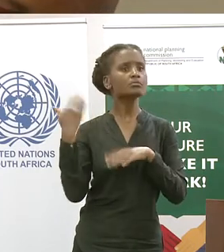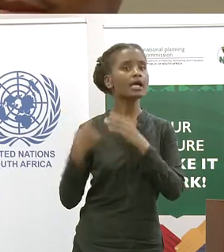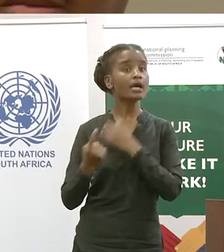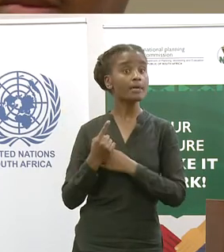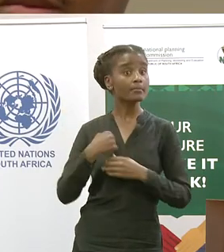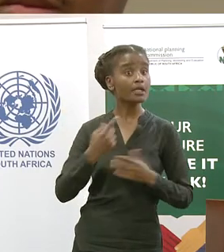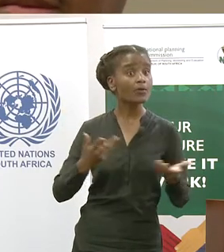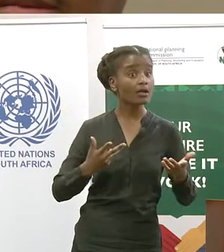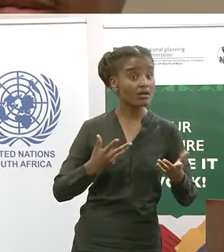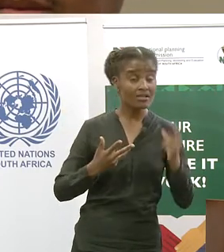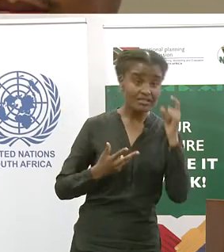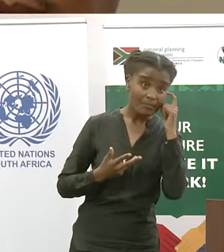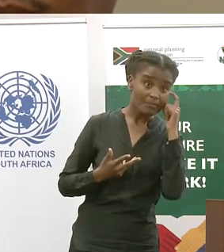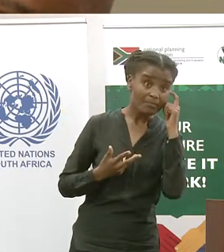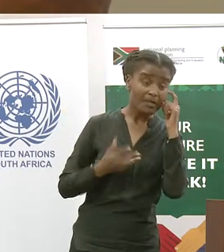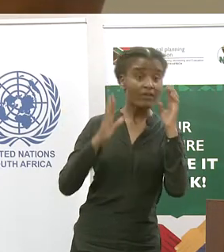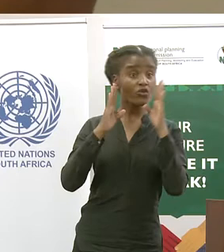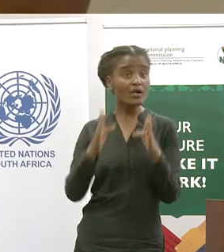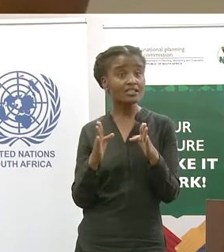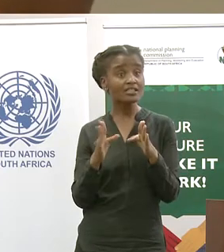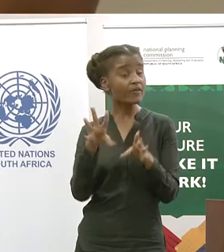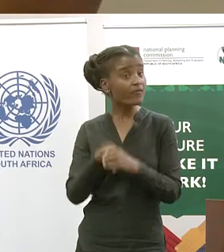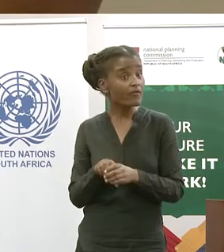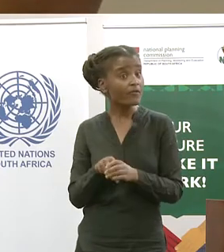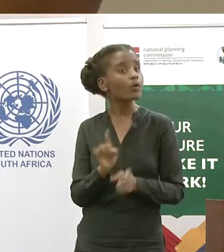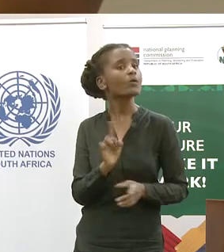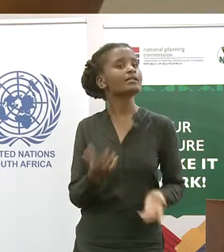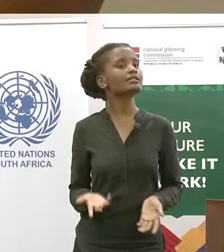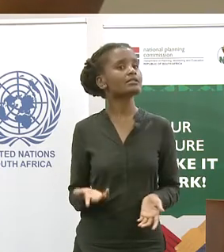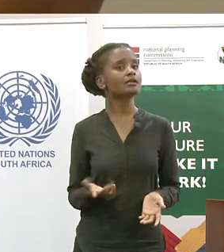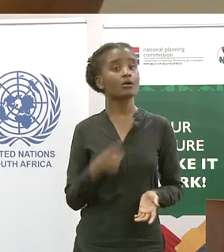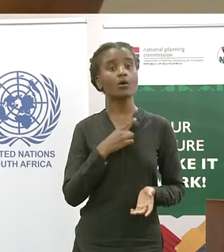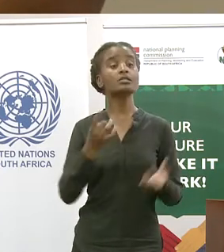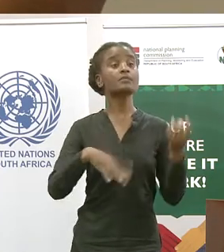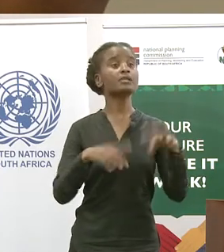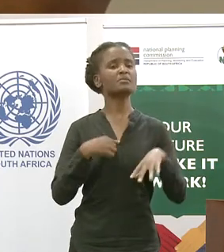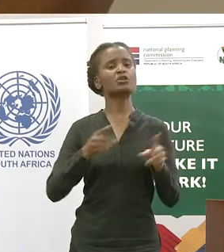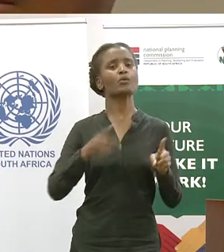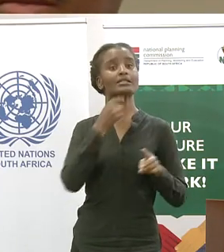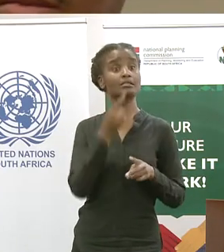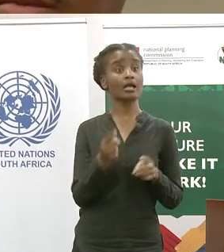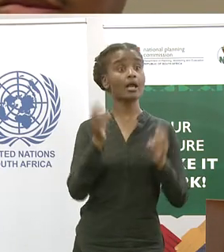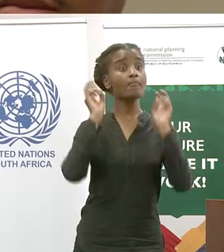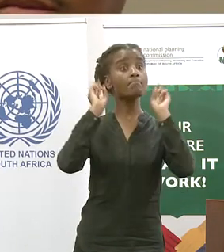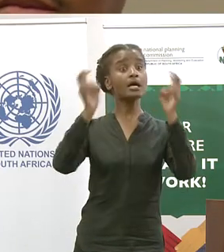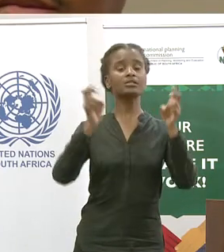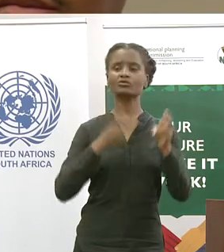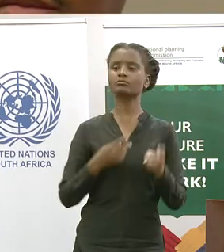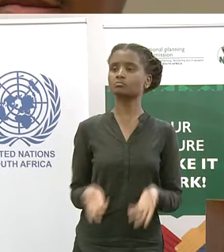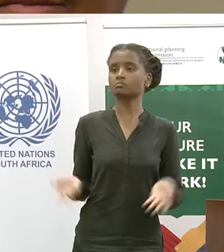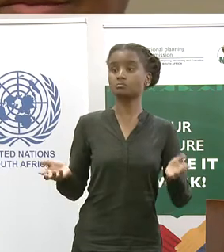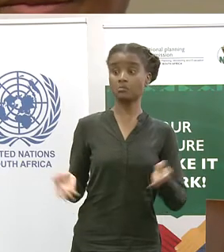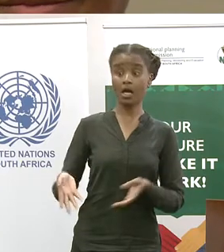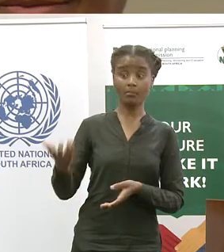and everything happened? Sometimes, as I said, we allow the bus to leave the bus stop and then we want to